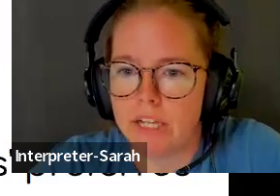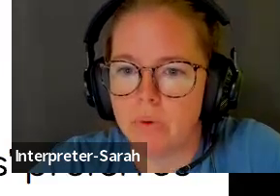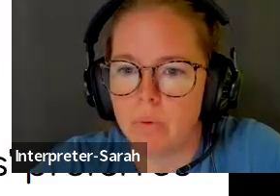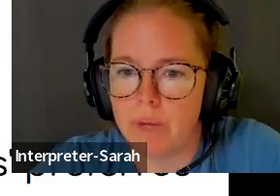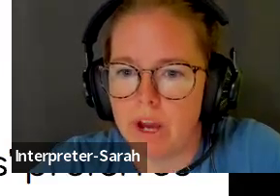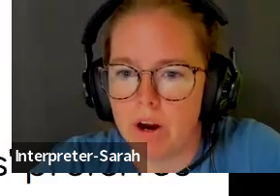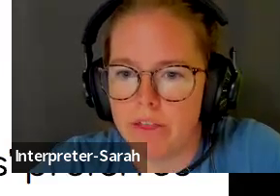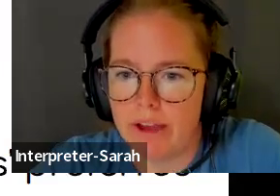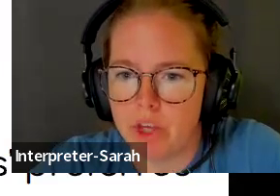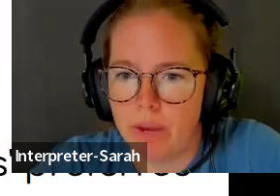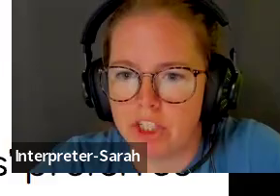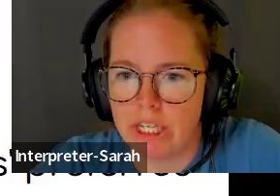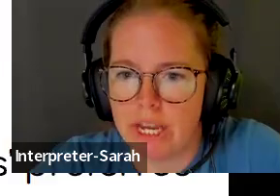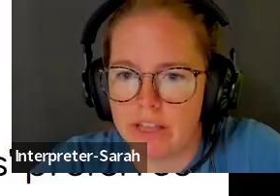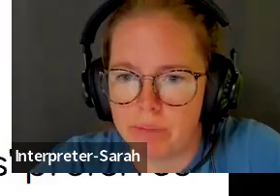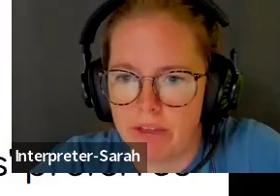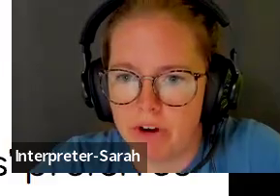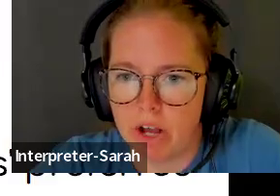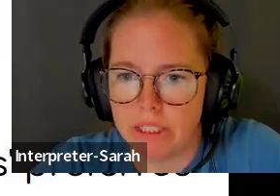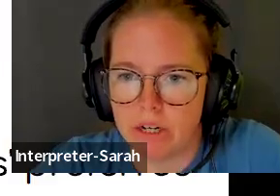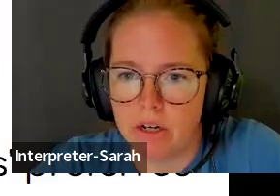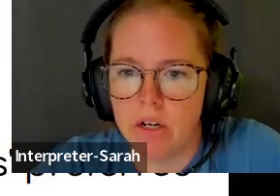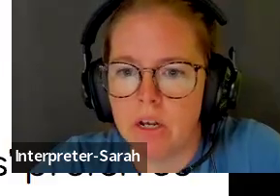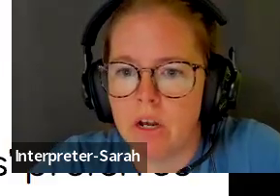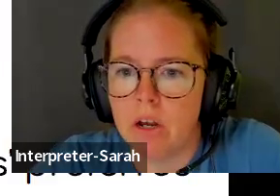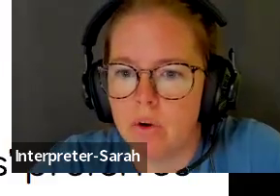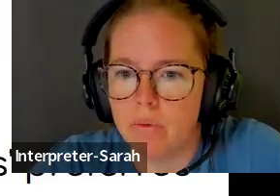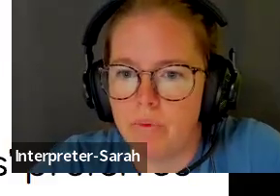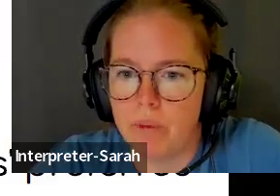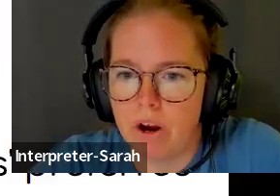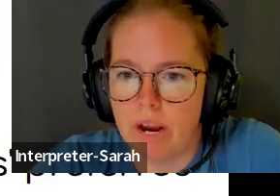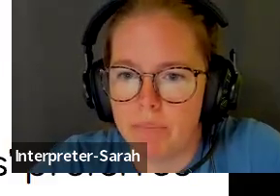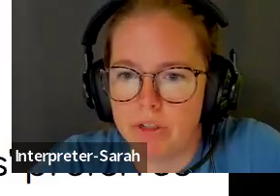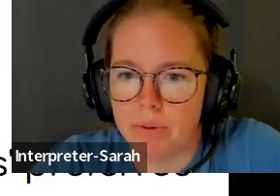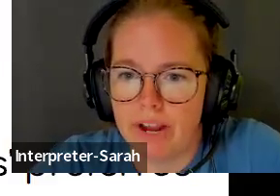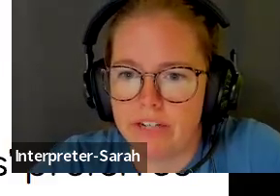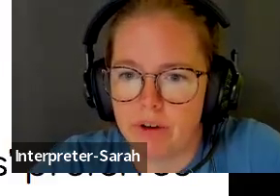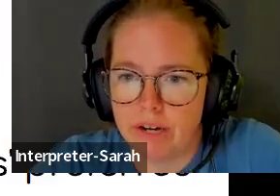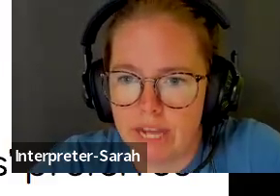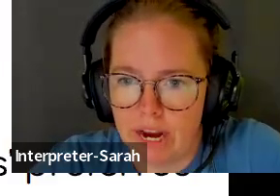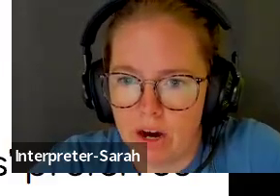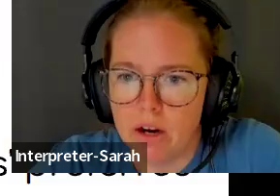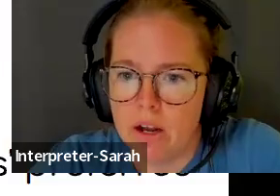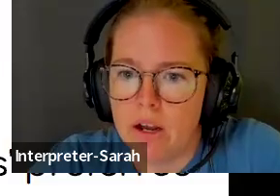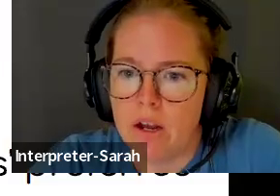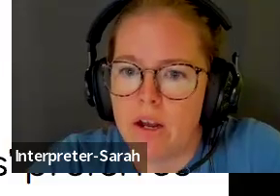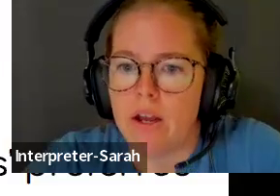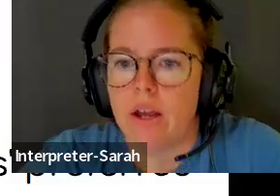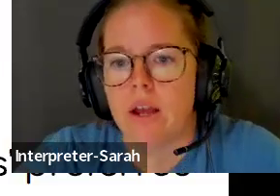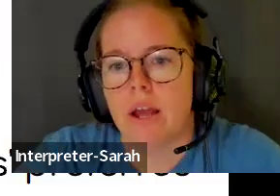And because we are the FQHC and the Behavior Health Center, we are able to provide direct care.